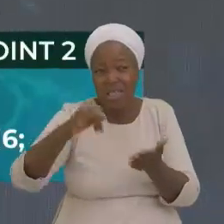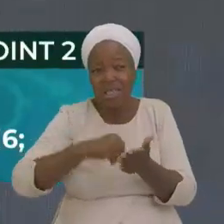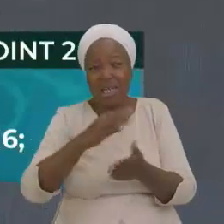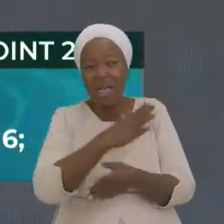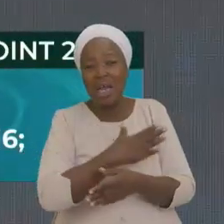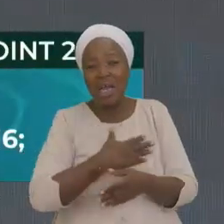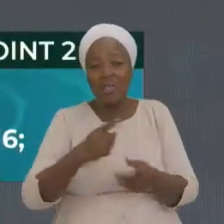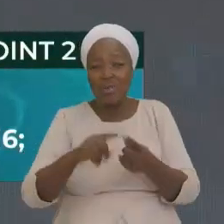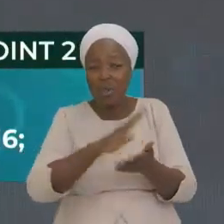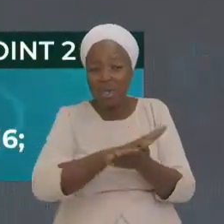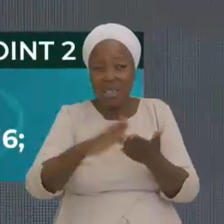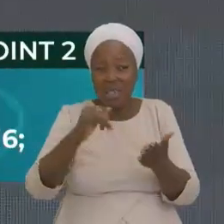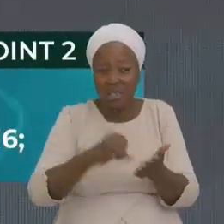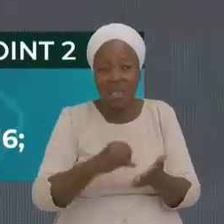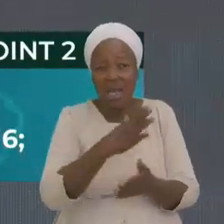it, and